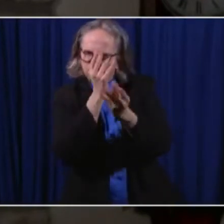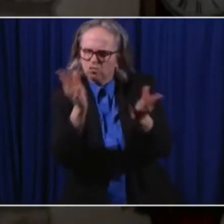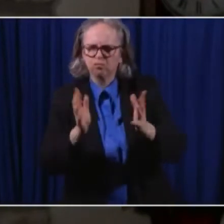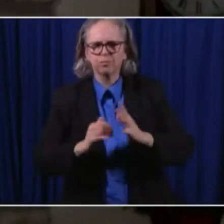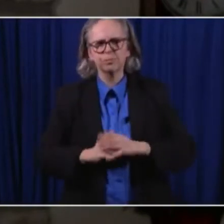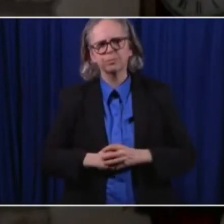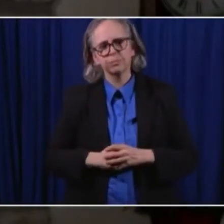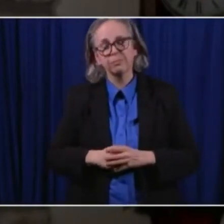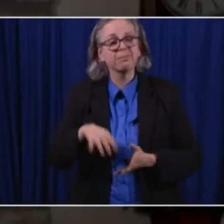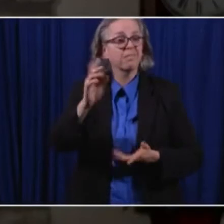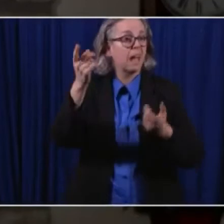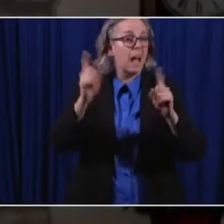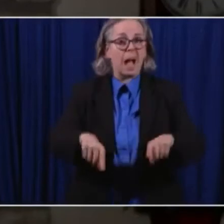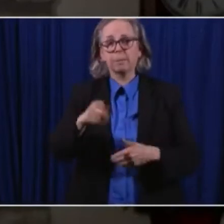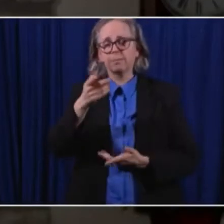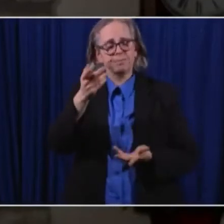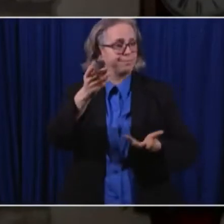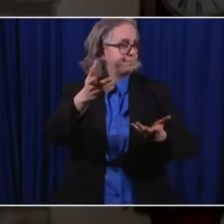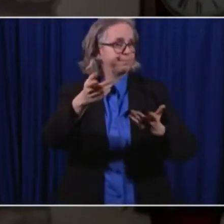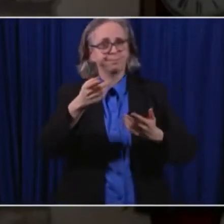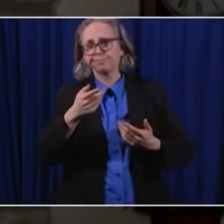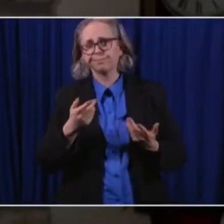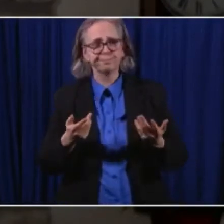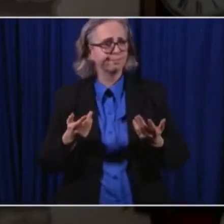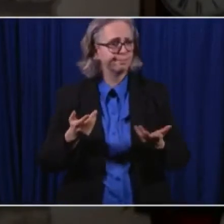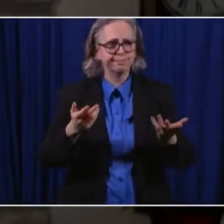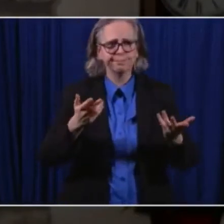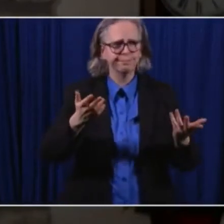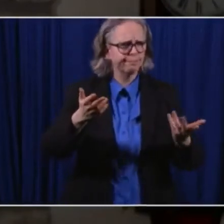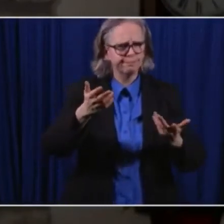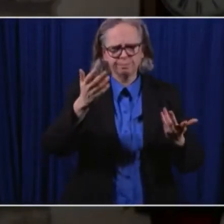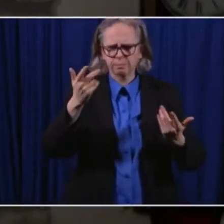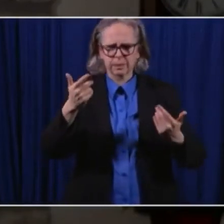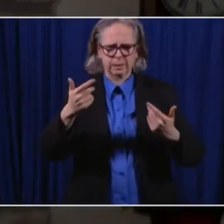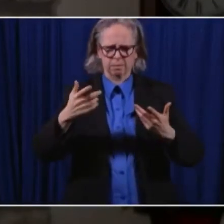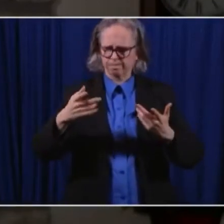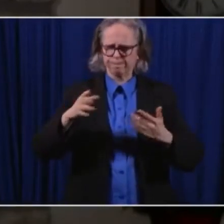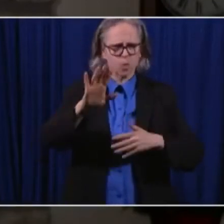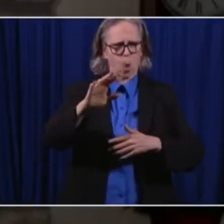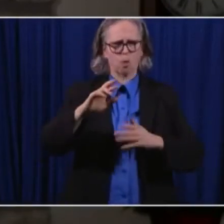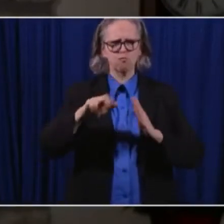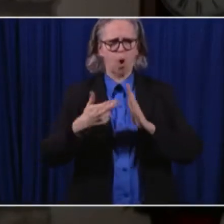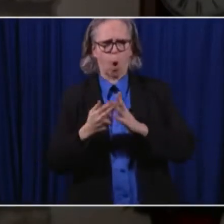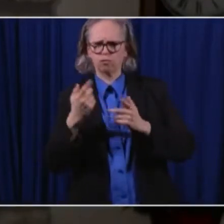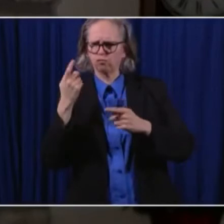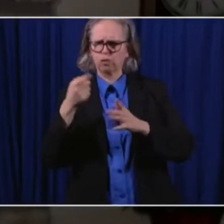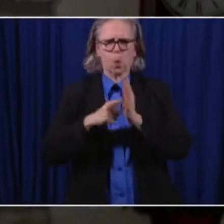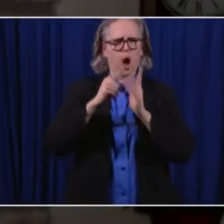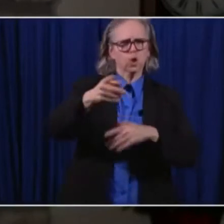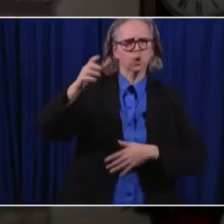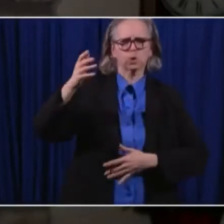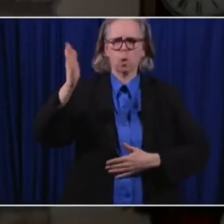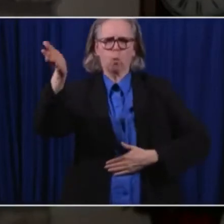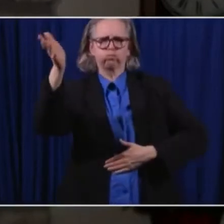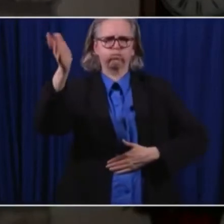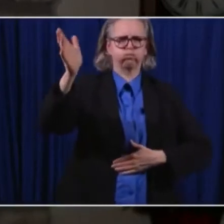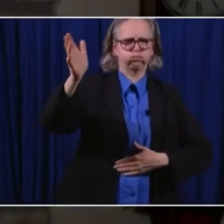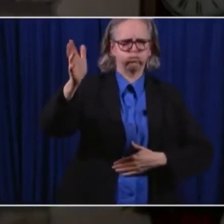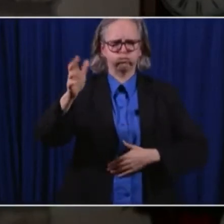part, to wear a mask. And we just ask them to do that to protect each other.